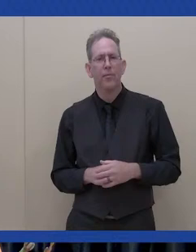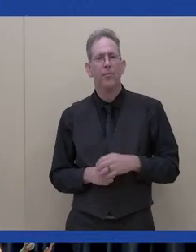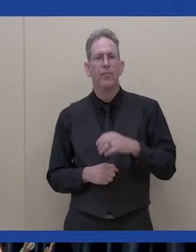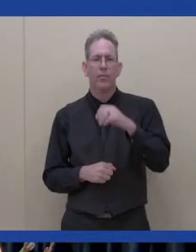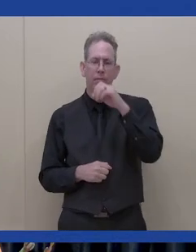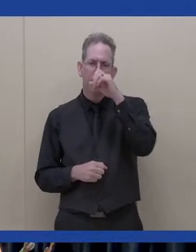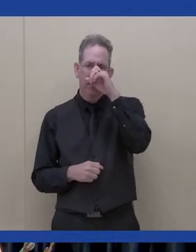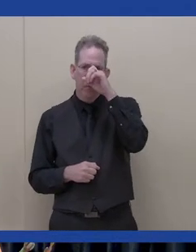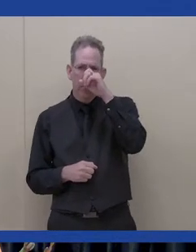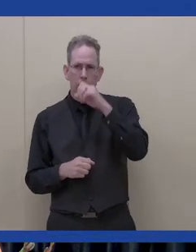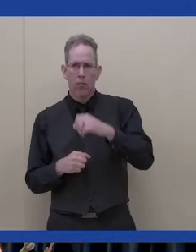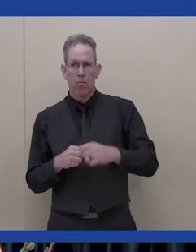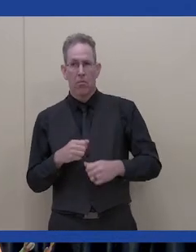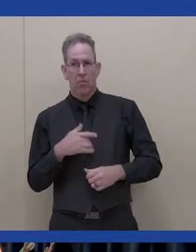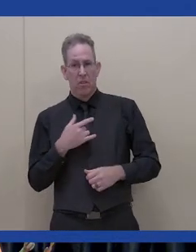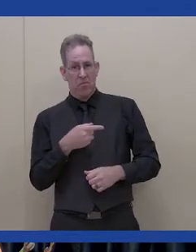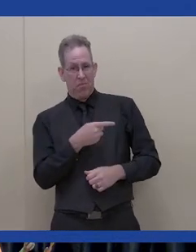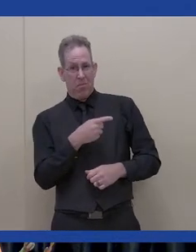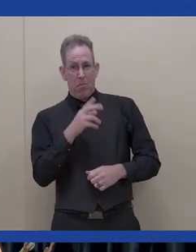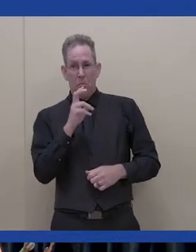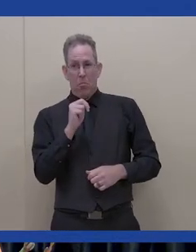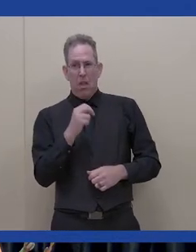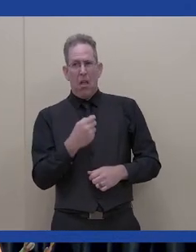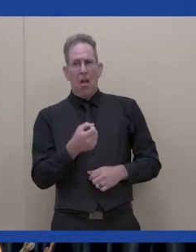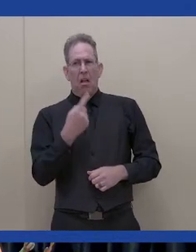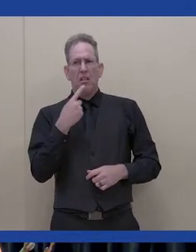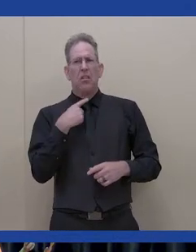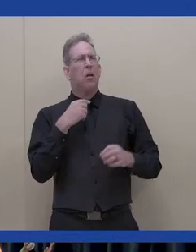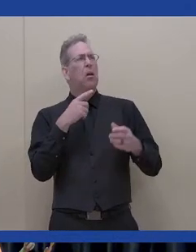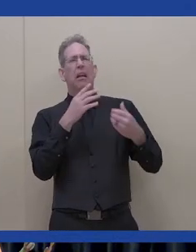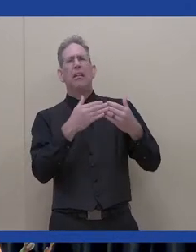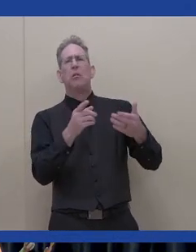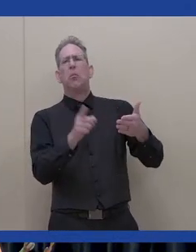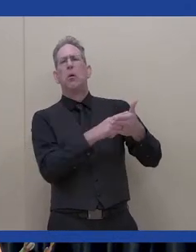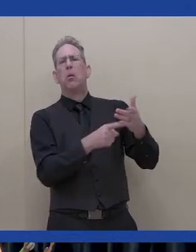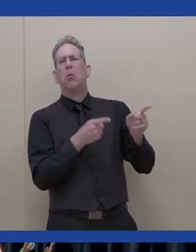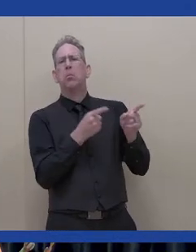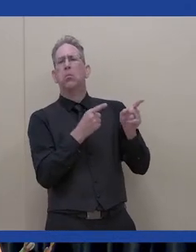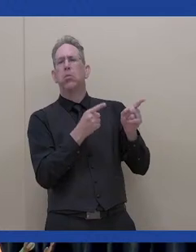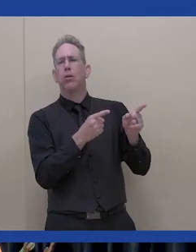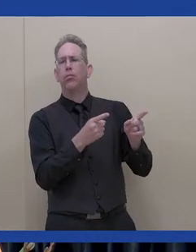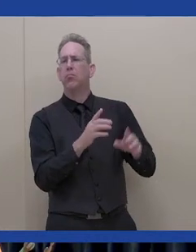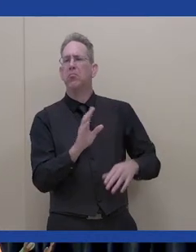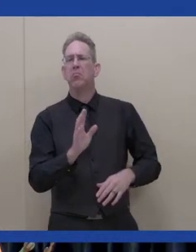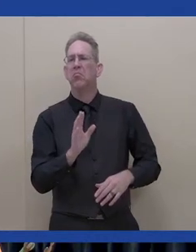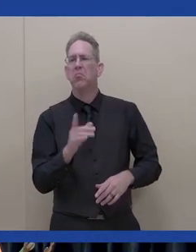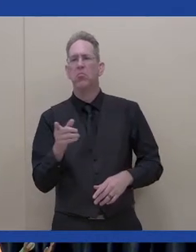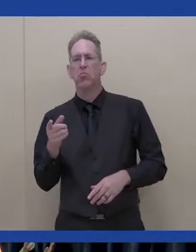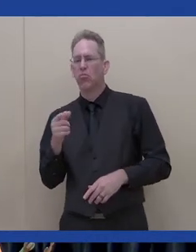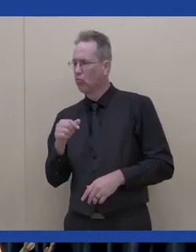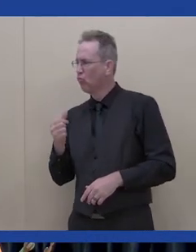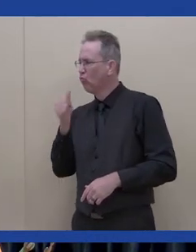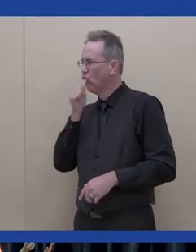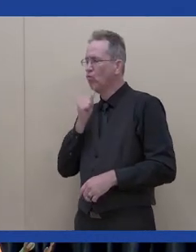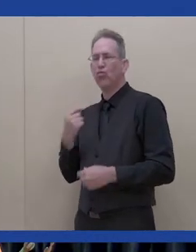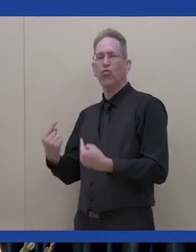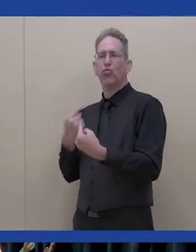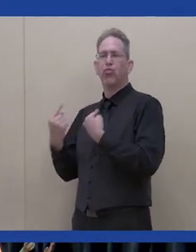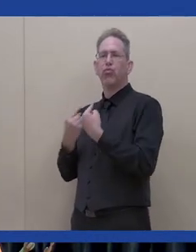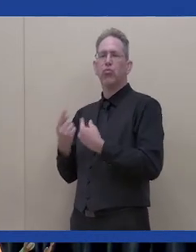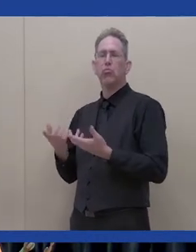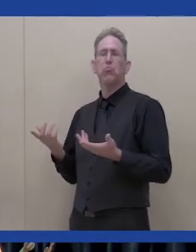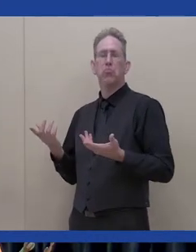doesn't always see, but I know that we can all do that together. As we strive to work together with the new mayor, the new administration,